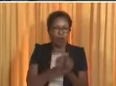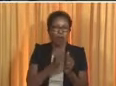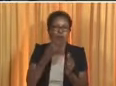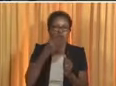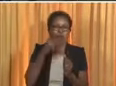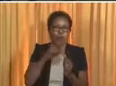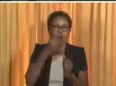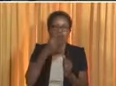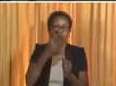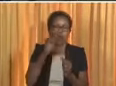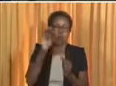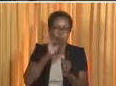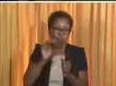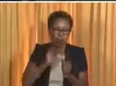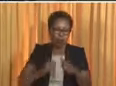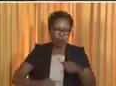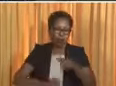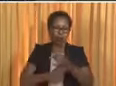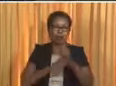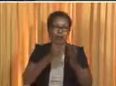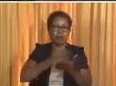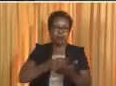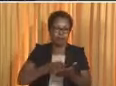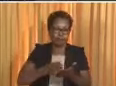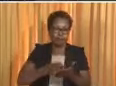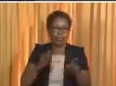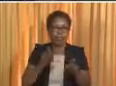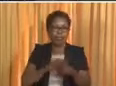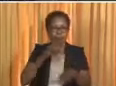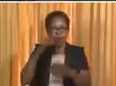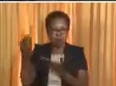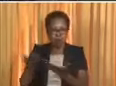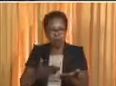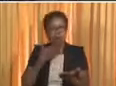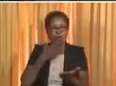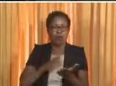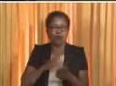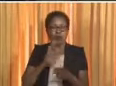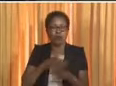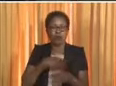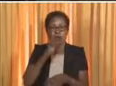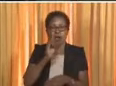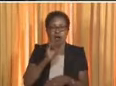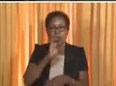signatures. There is also a letter from IEBC which